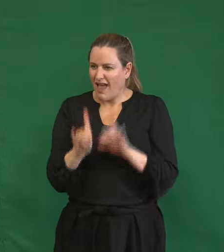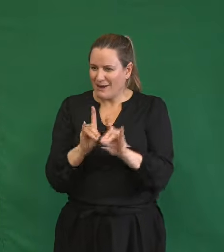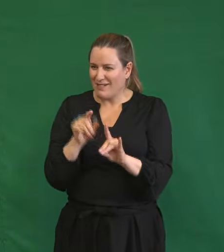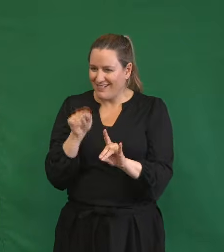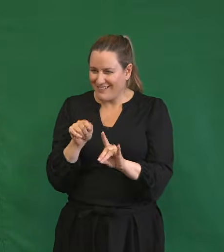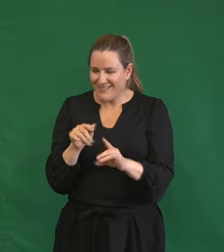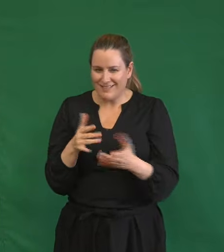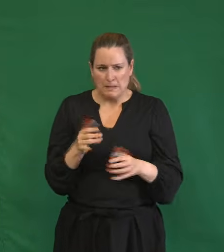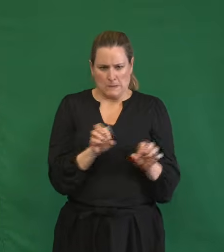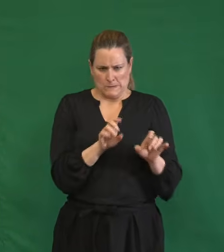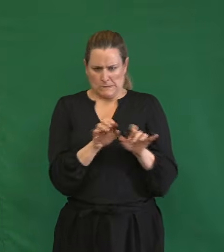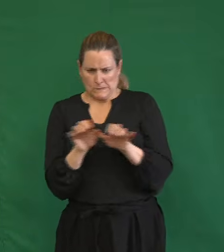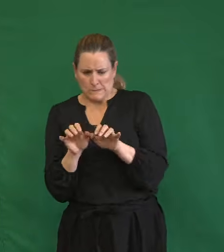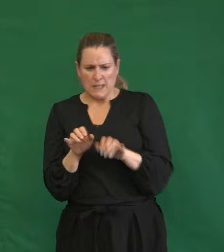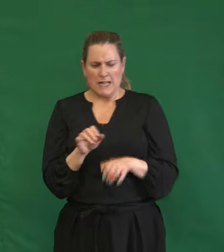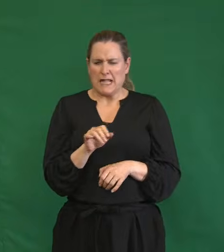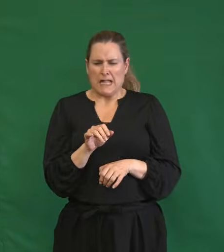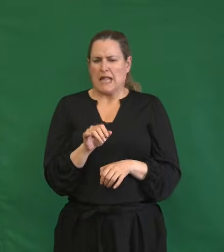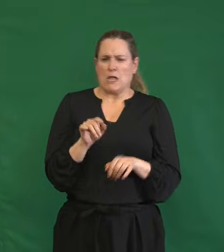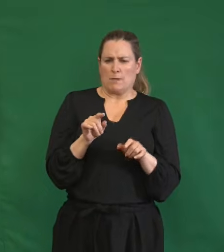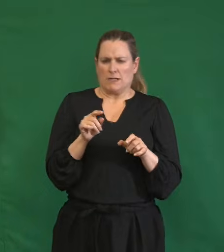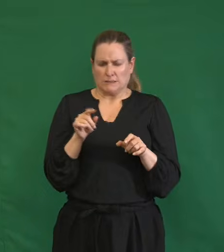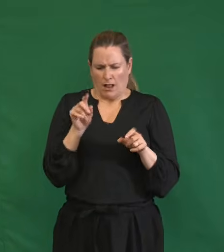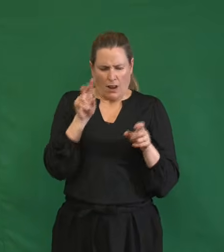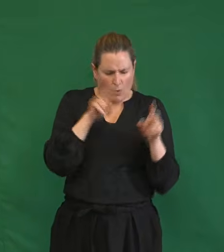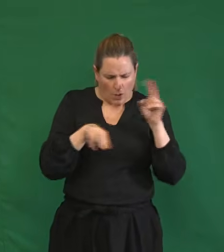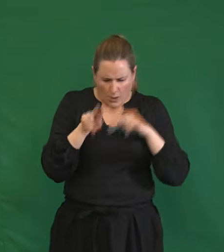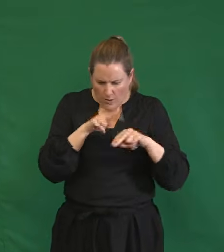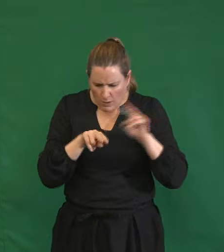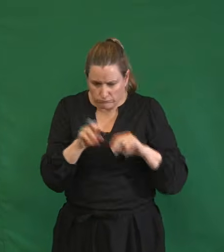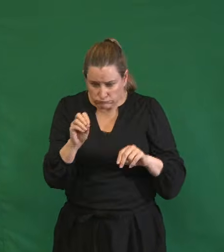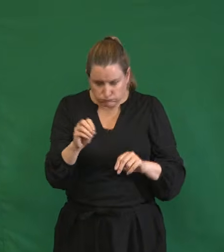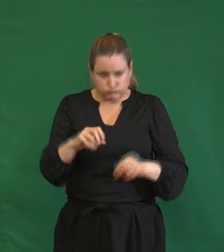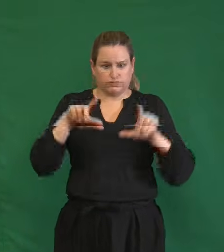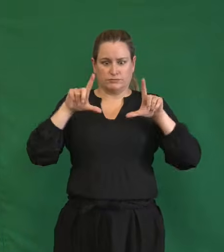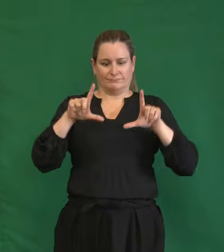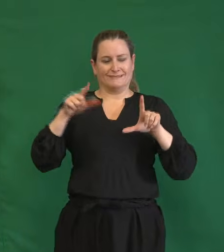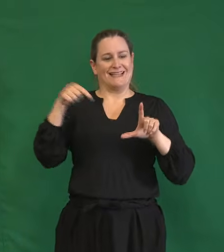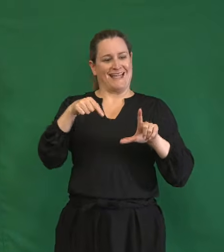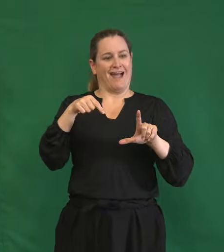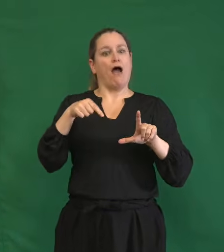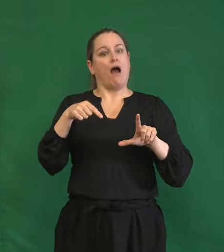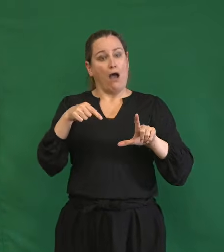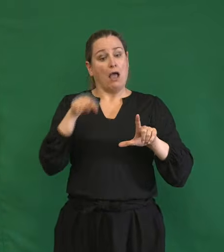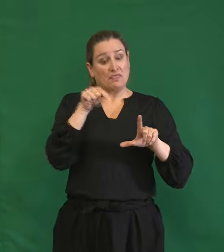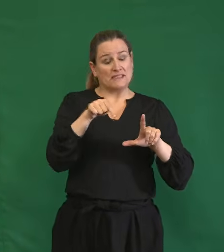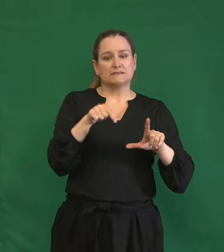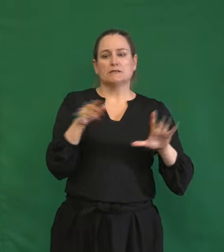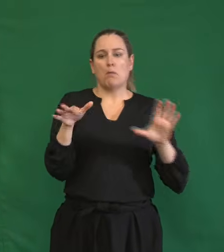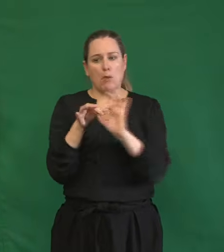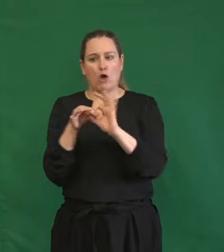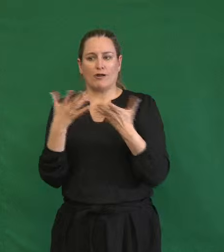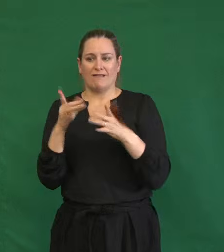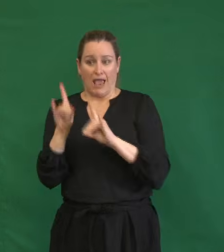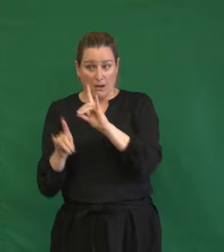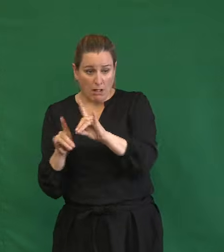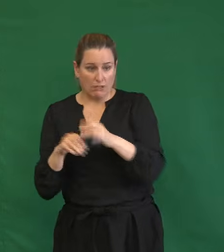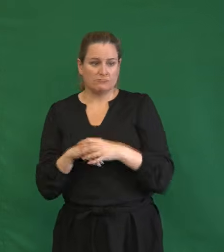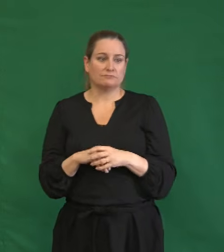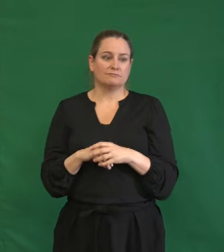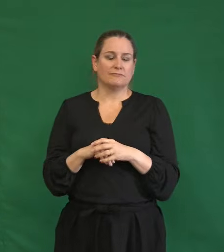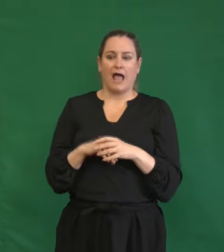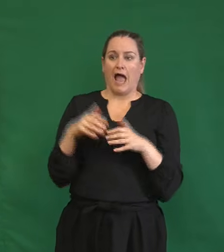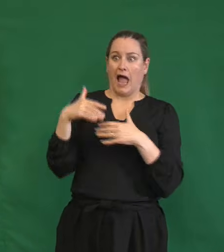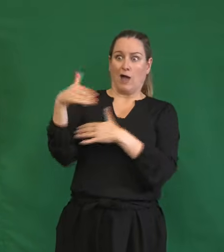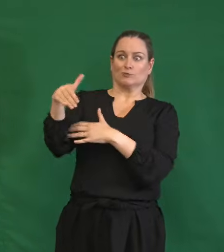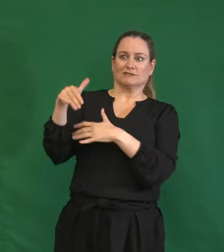so that it can loop over and over. And you get the information of, it's part of animals, it's part of wild animals. There's also a